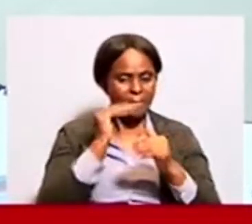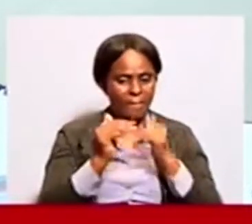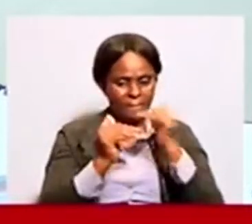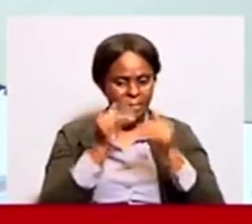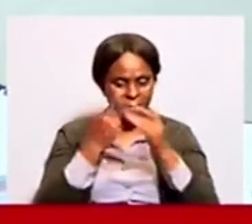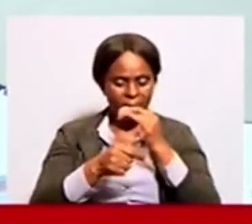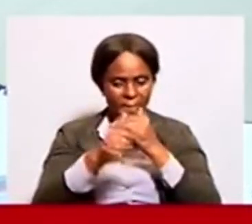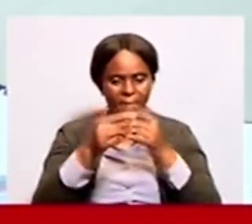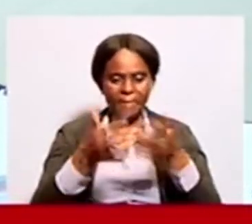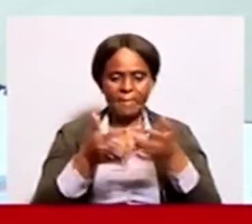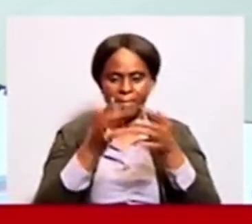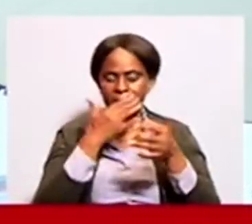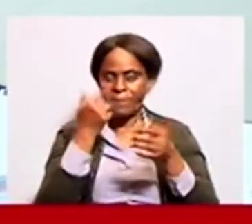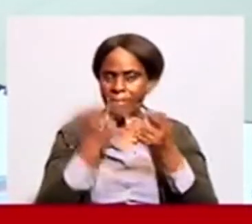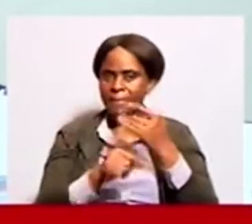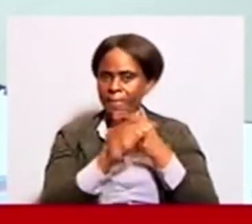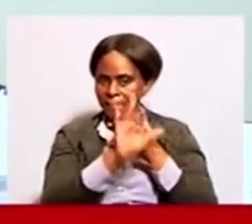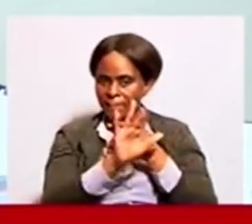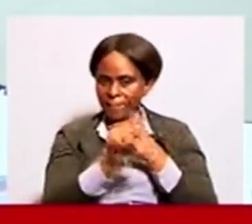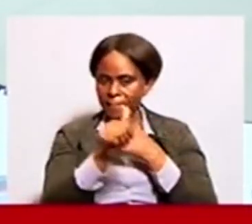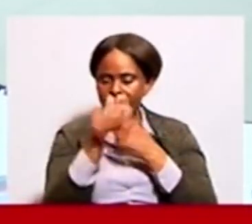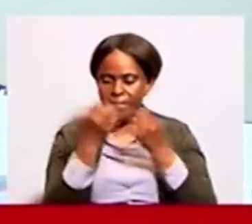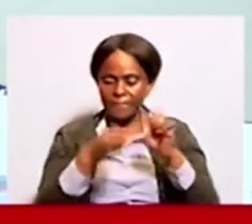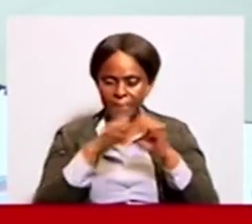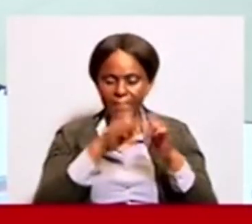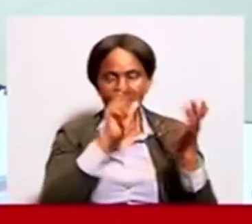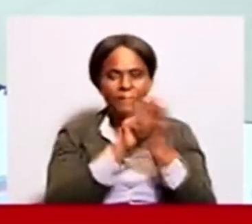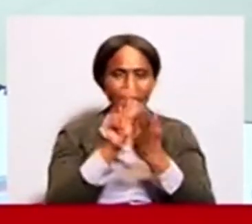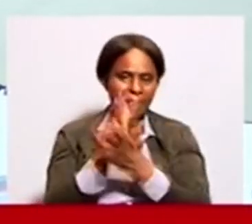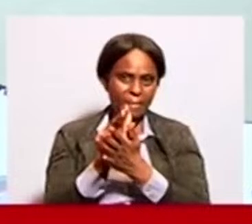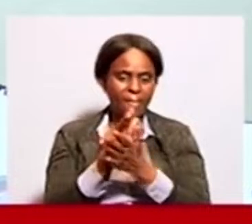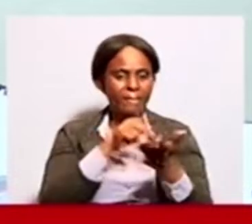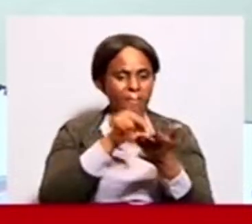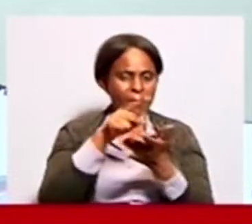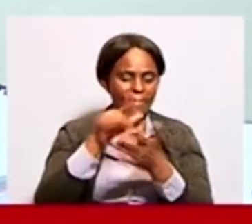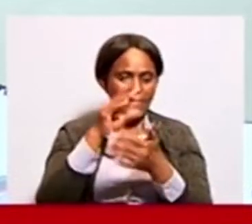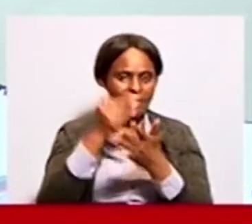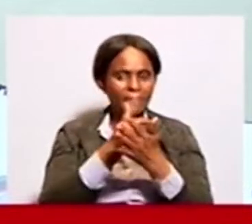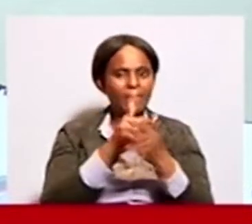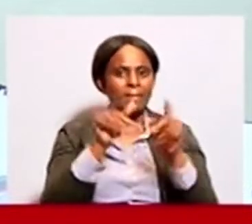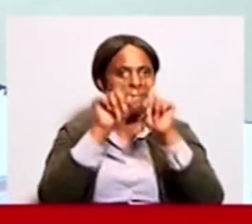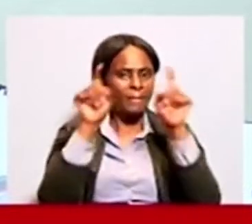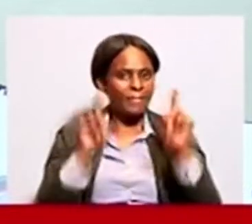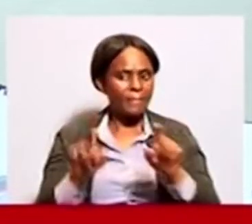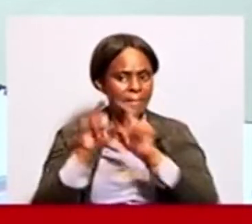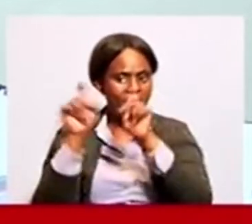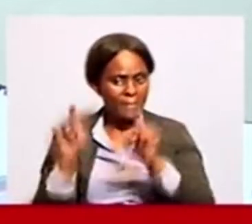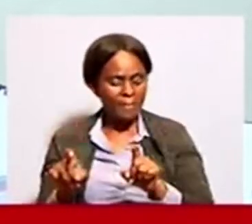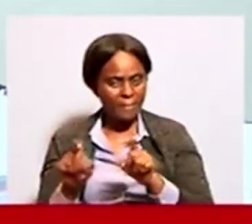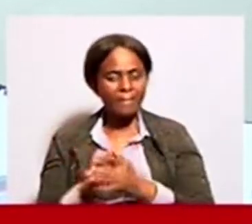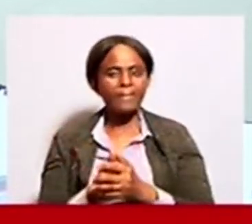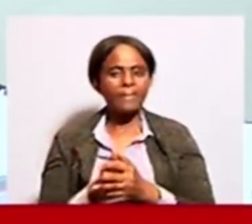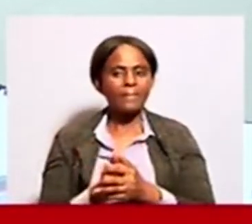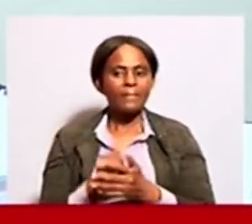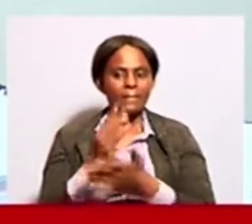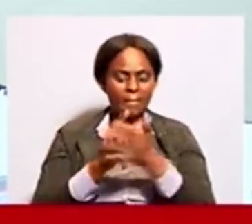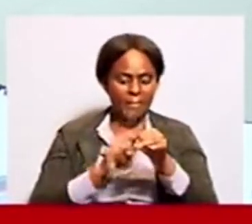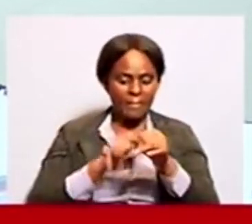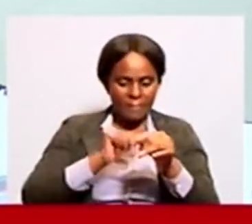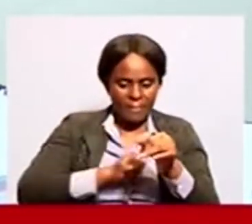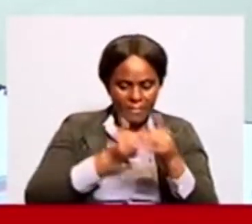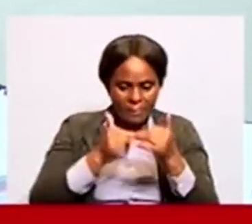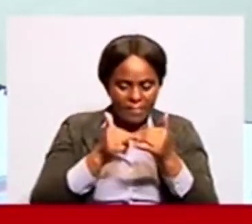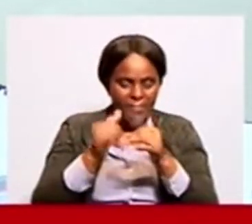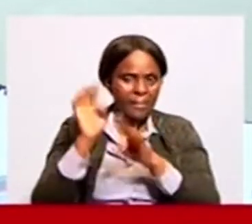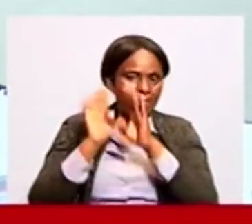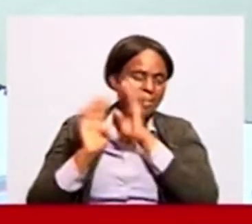the engineers are supposed to be there so that they even sign the payment certificate. So at times we are taken